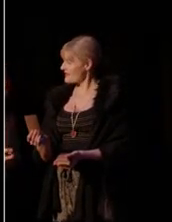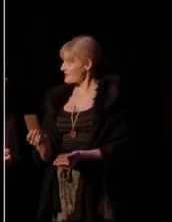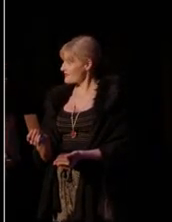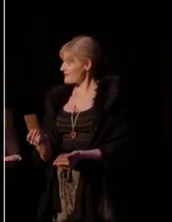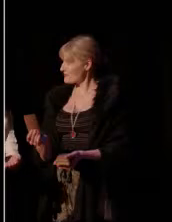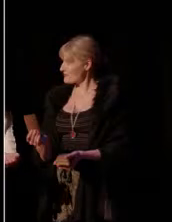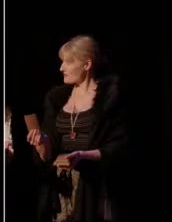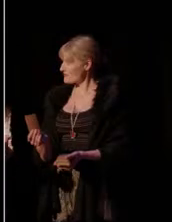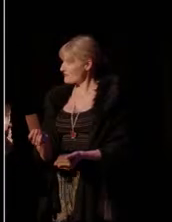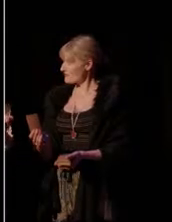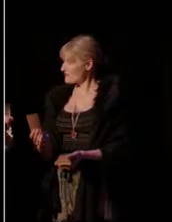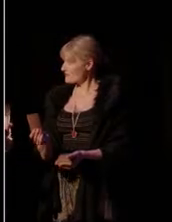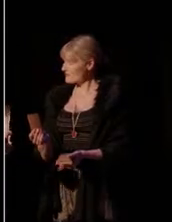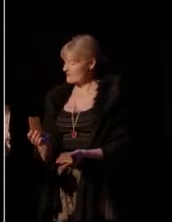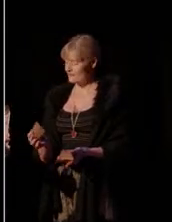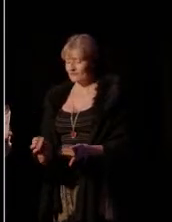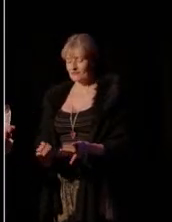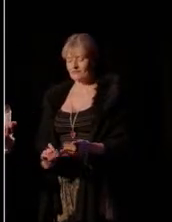Judgment.